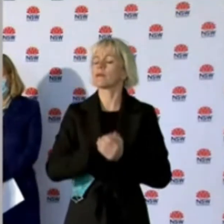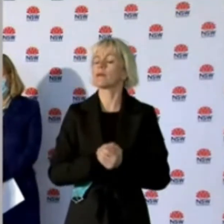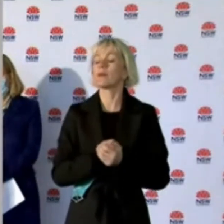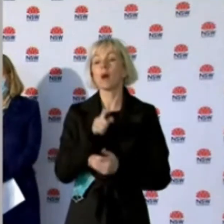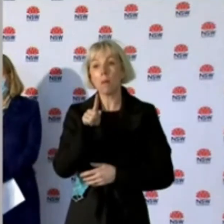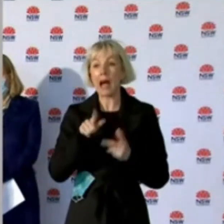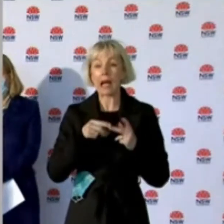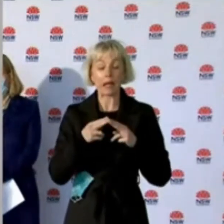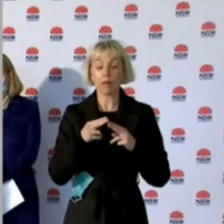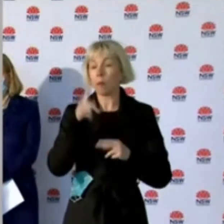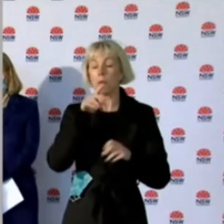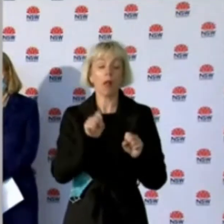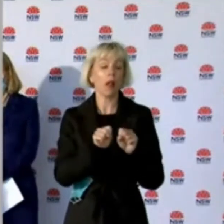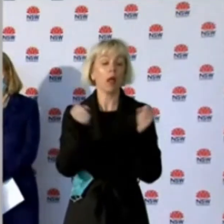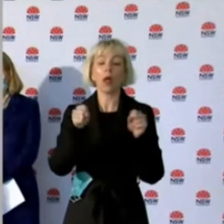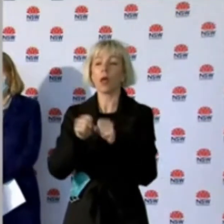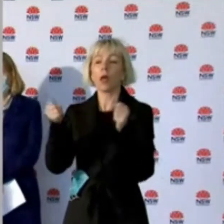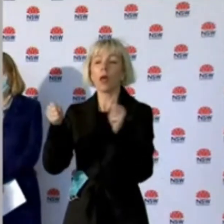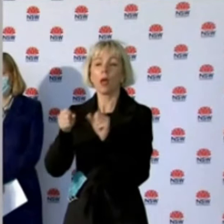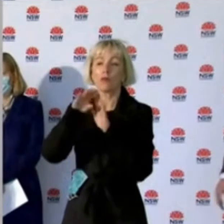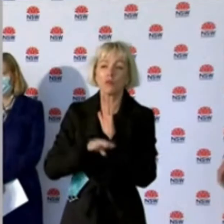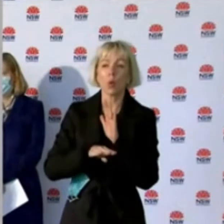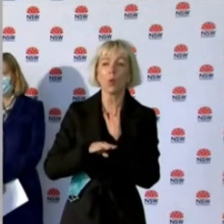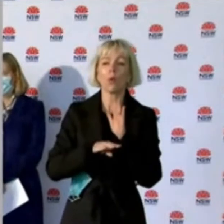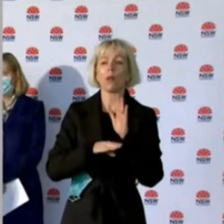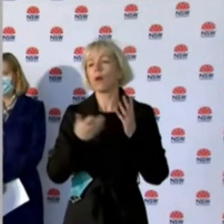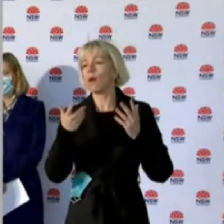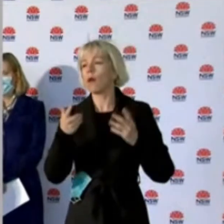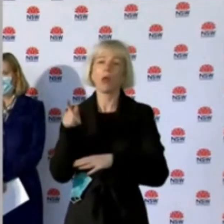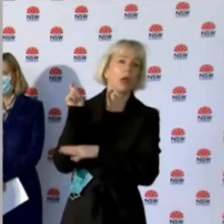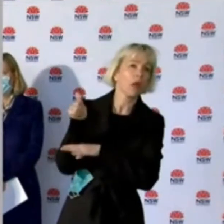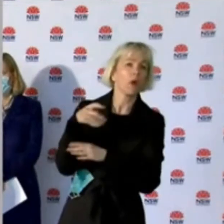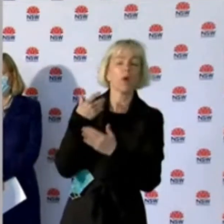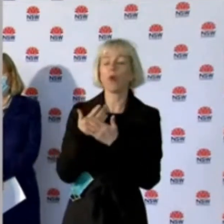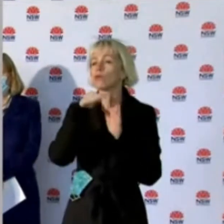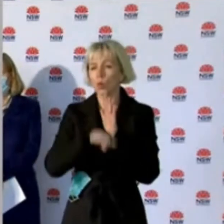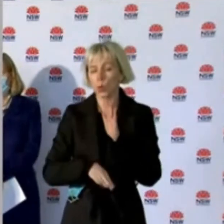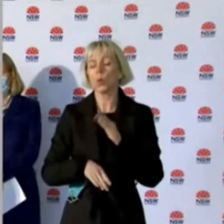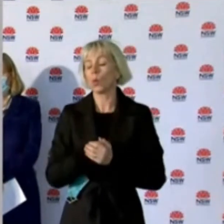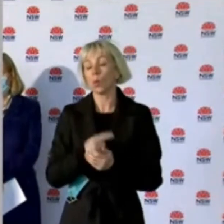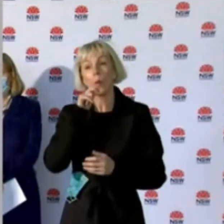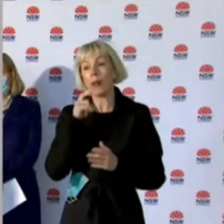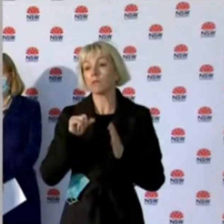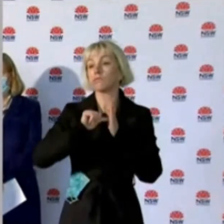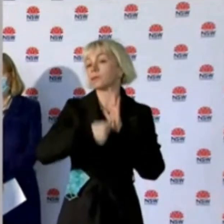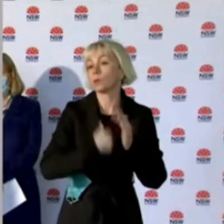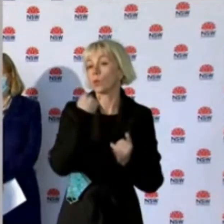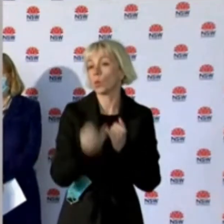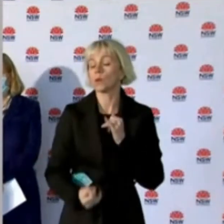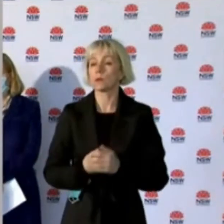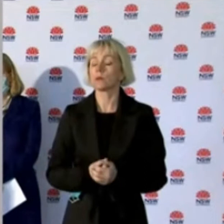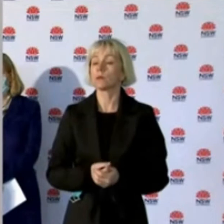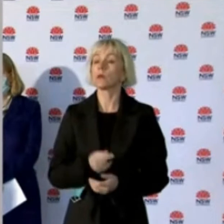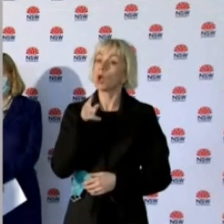there are breaches. And, you know, I just want to talk to the communities of the regions and say, be vigilant, get on top of these issues, wear your mask